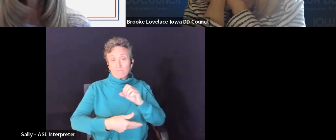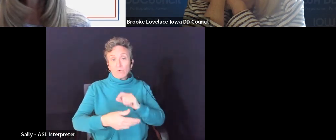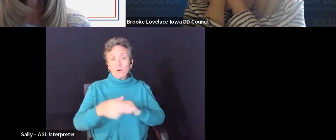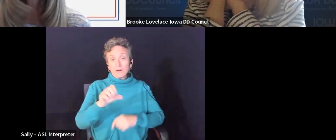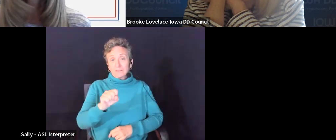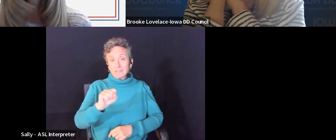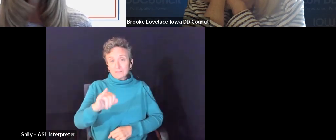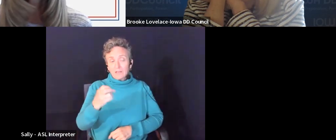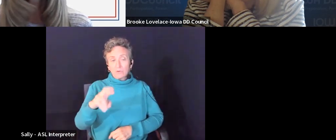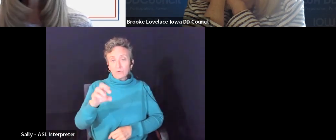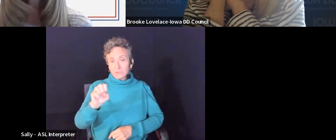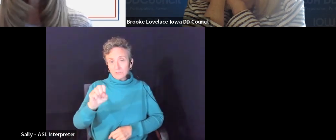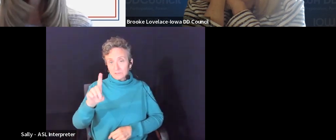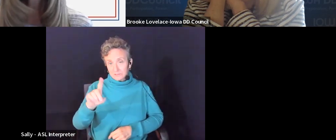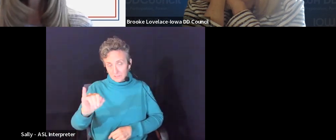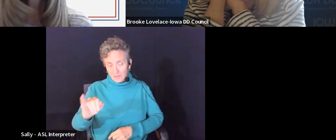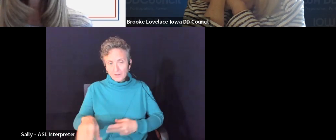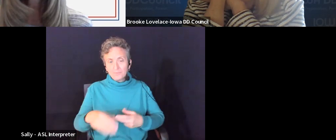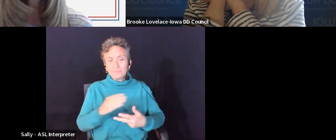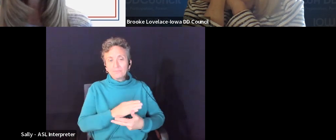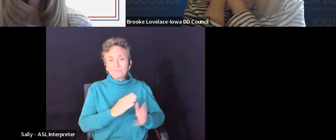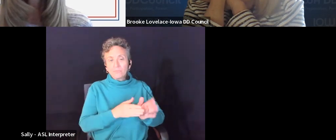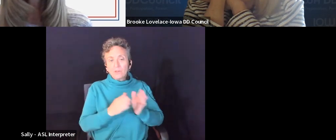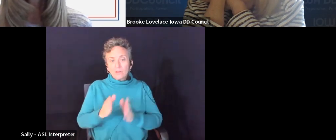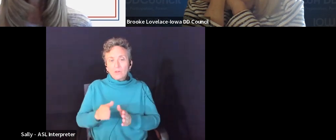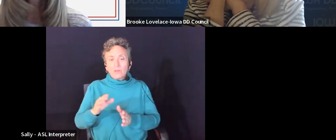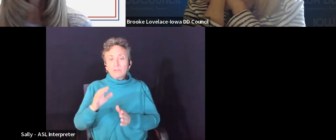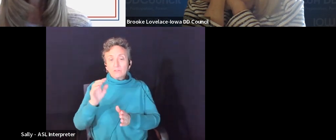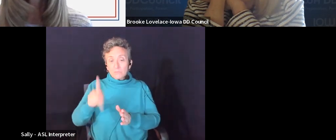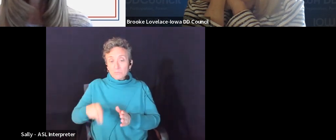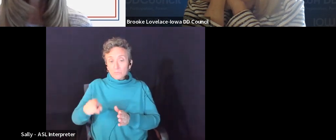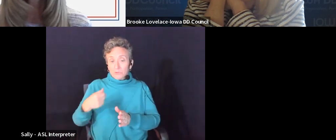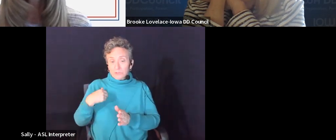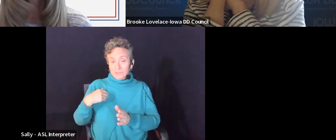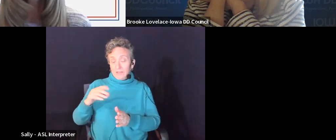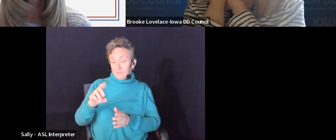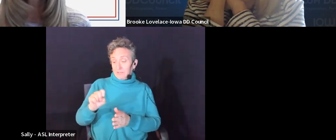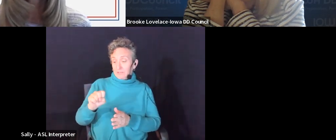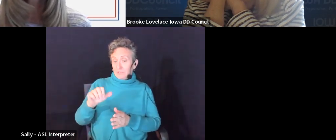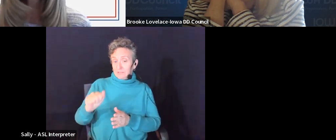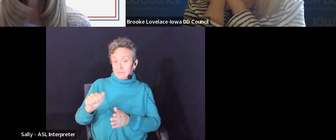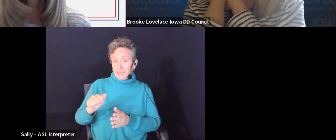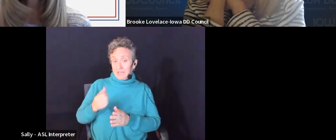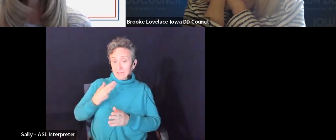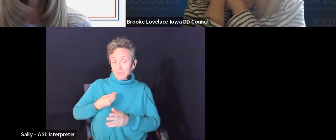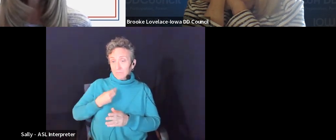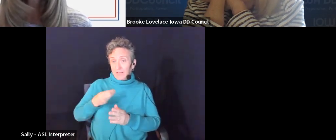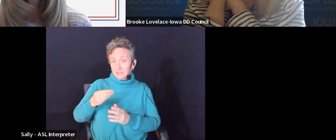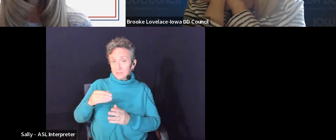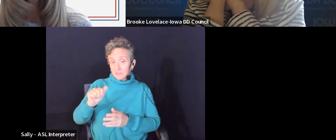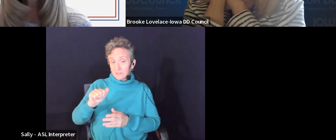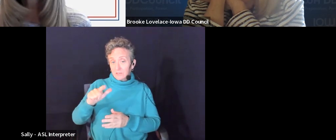their disability. The individual's condition is listed on the Social Security Administration's compassionate allowance